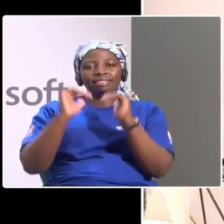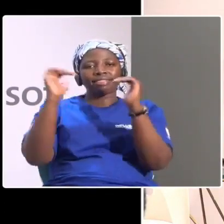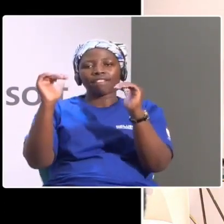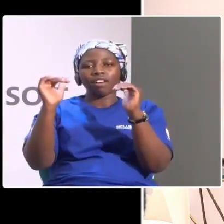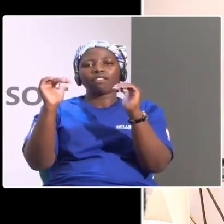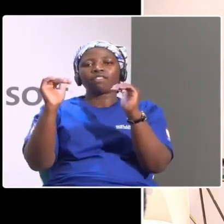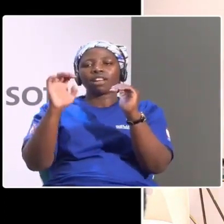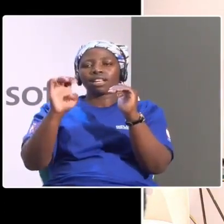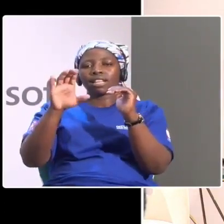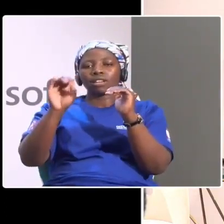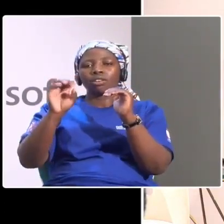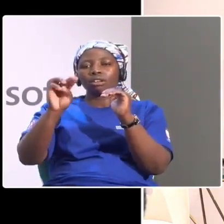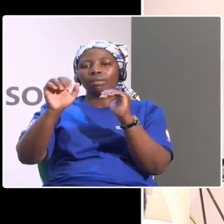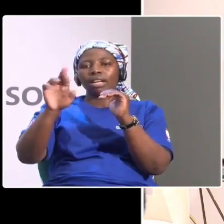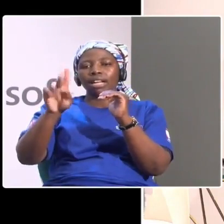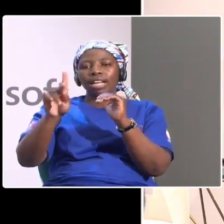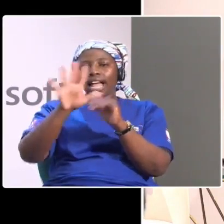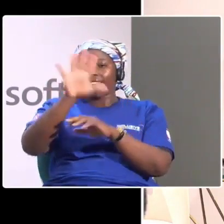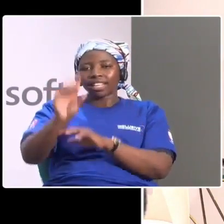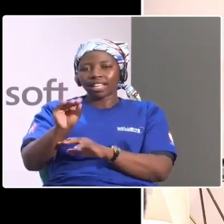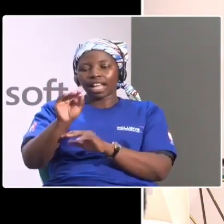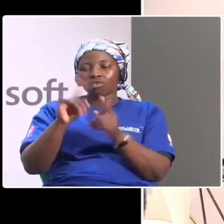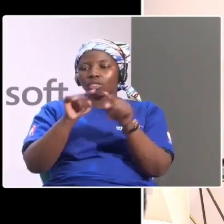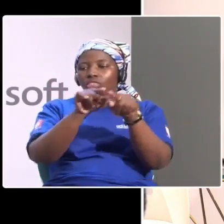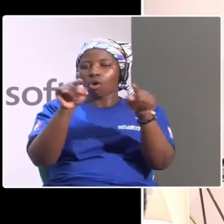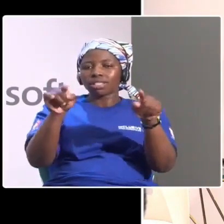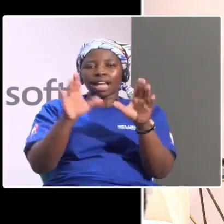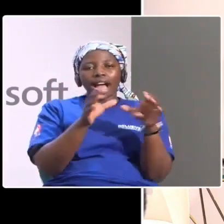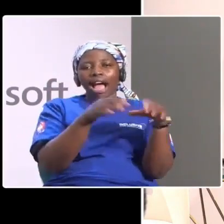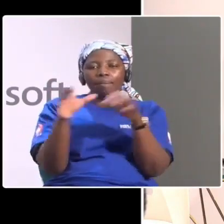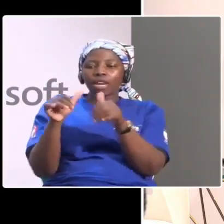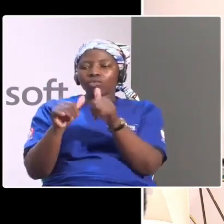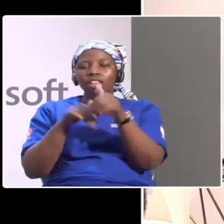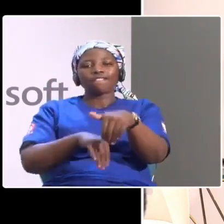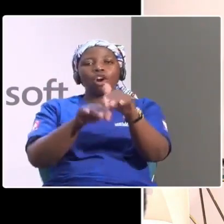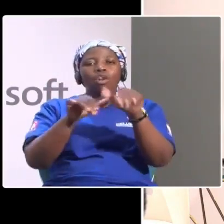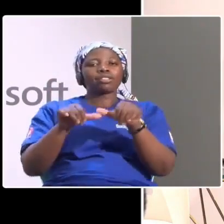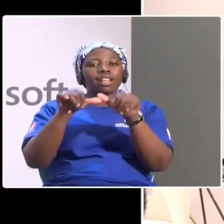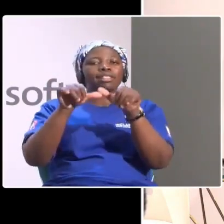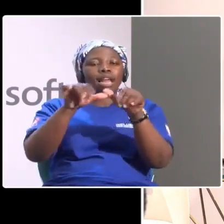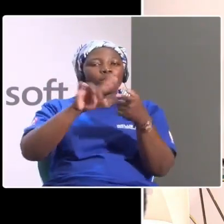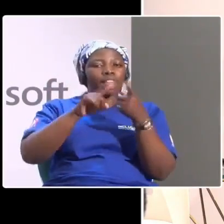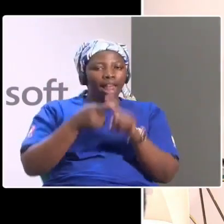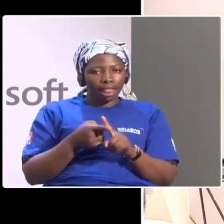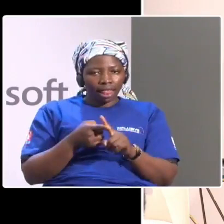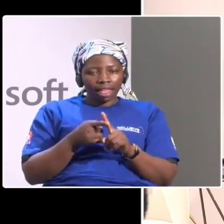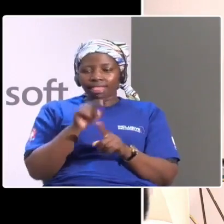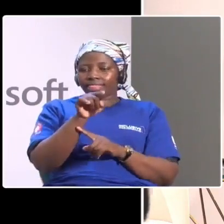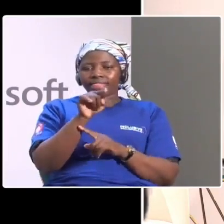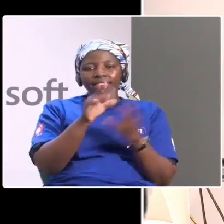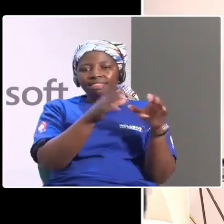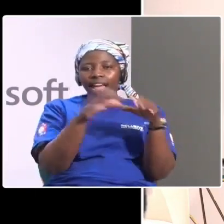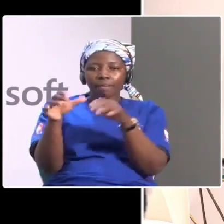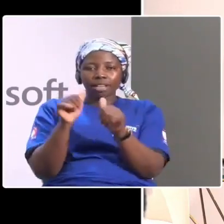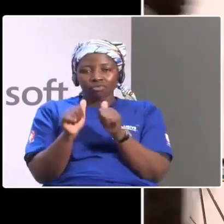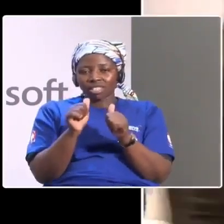of EcoMark Africa to those companies that comply with sustainable standards. And these are the ones